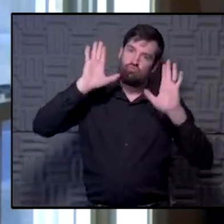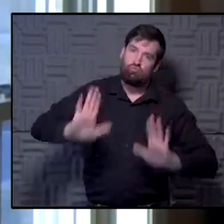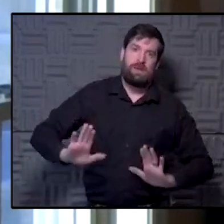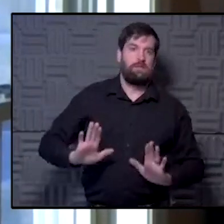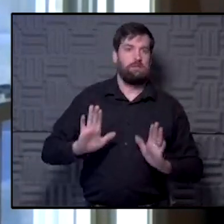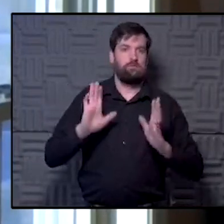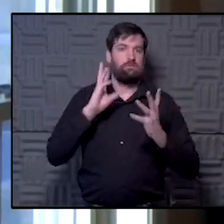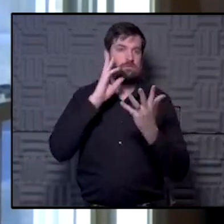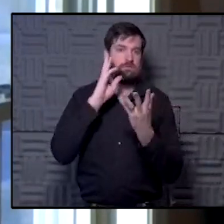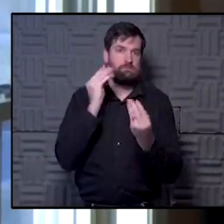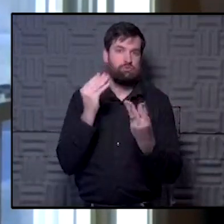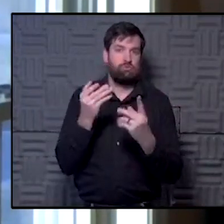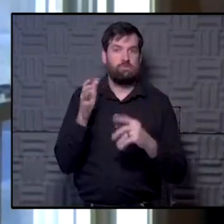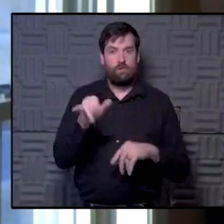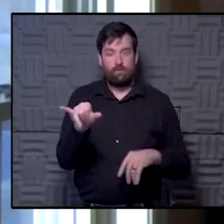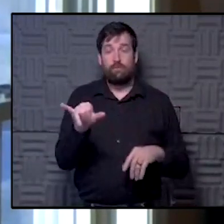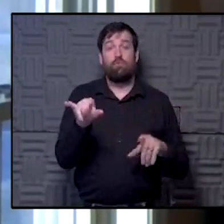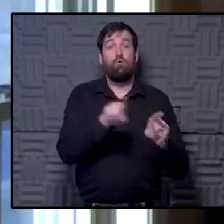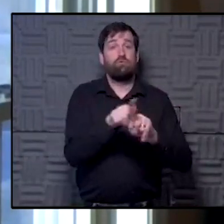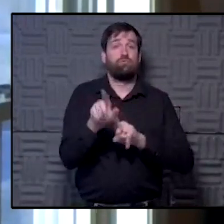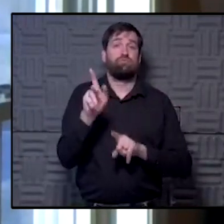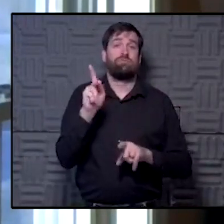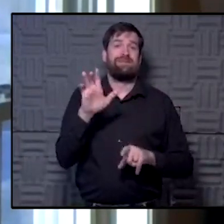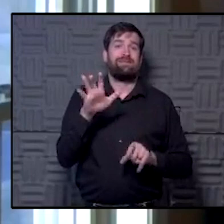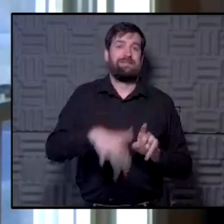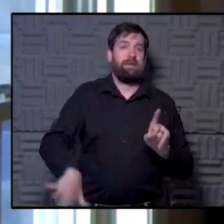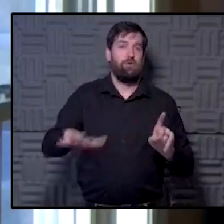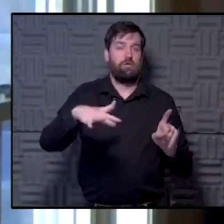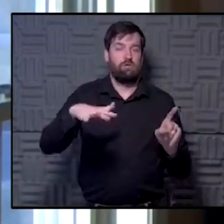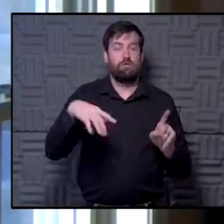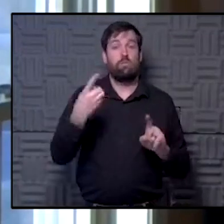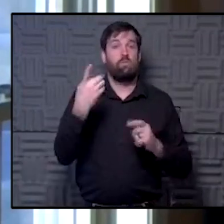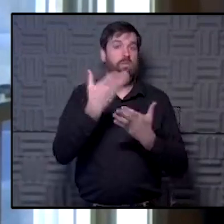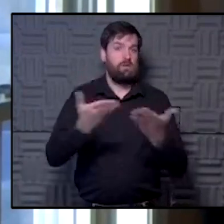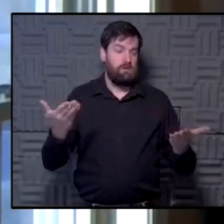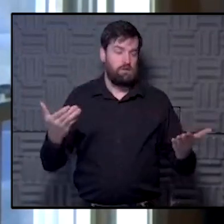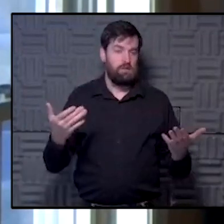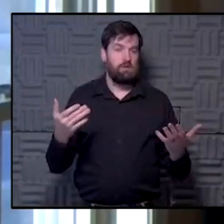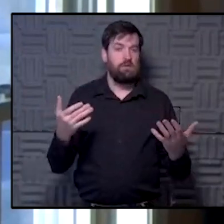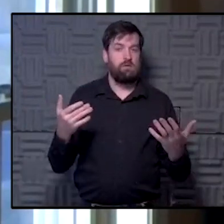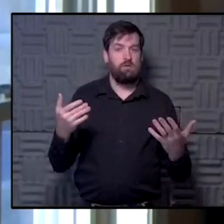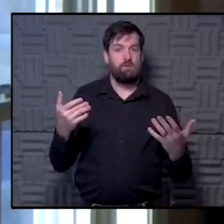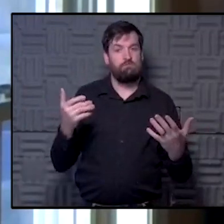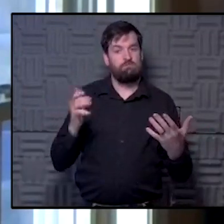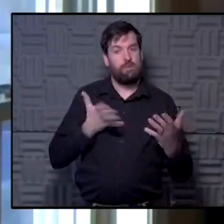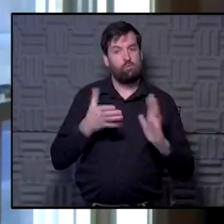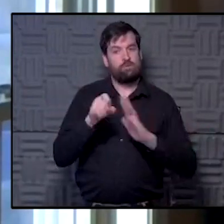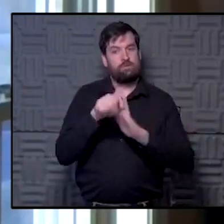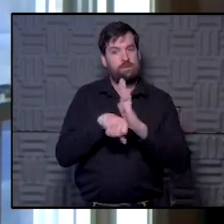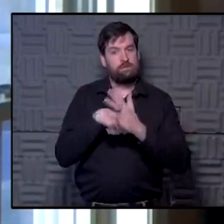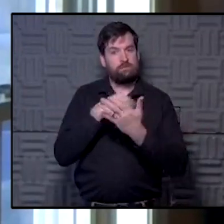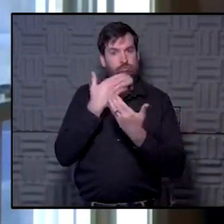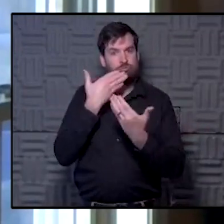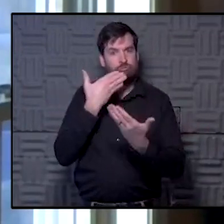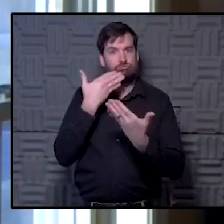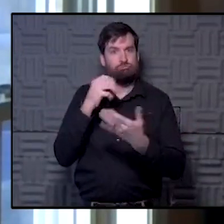HaysMed, as well as across the Kansas City area. And that's one thing that our states have done a good job in trying to